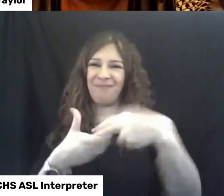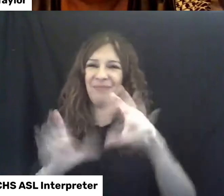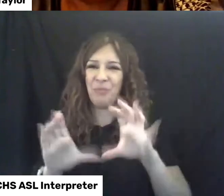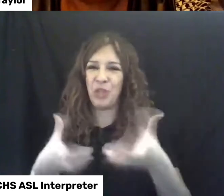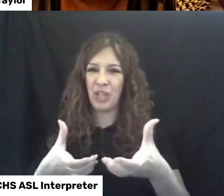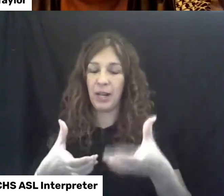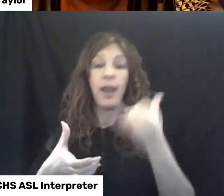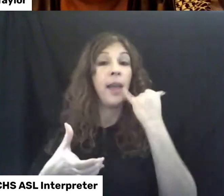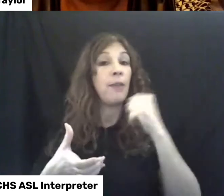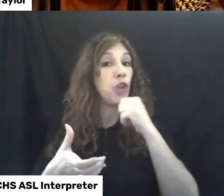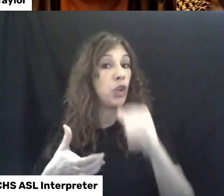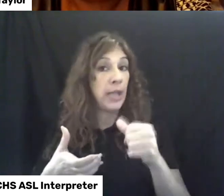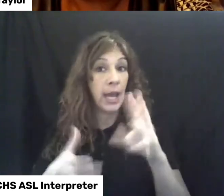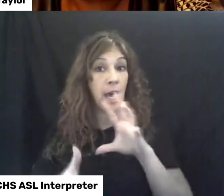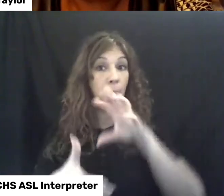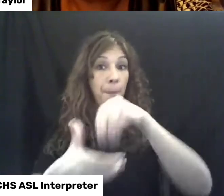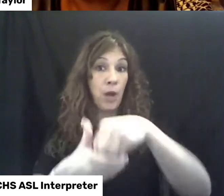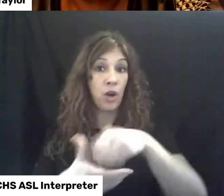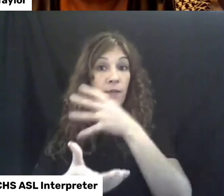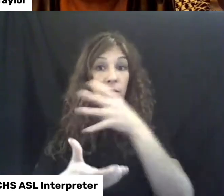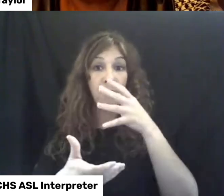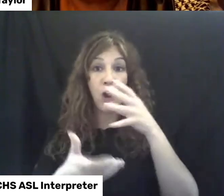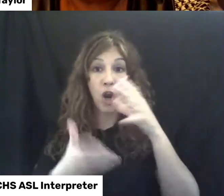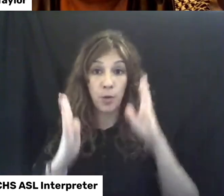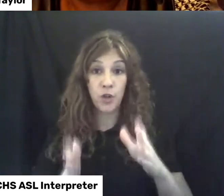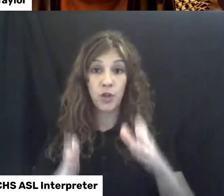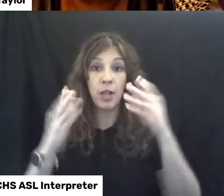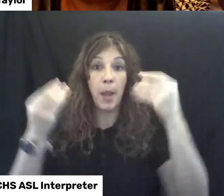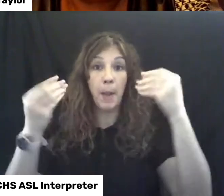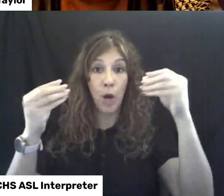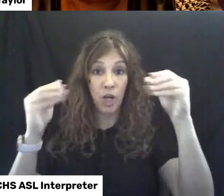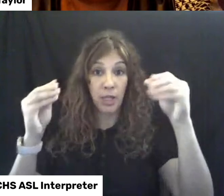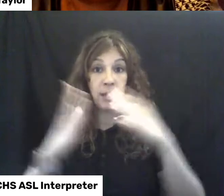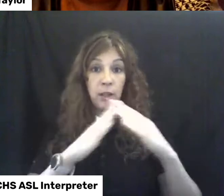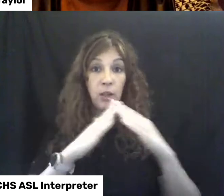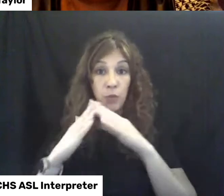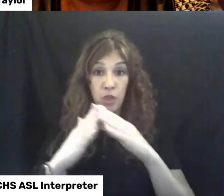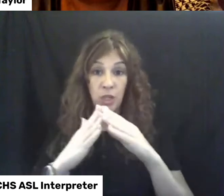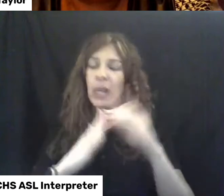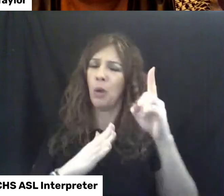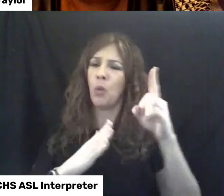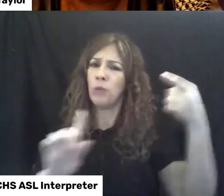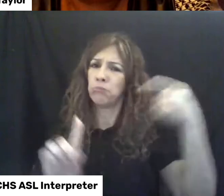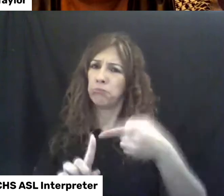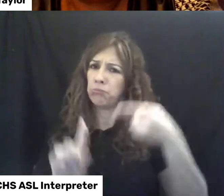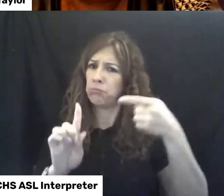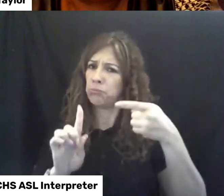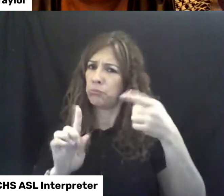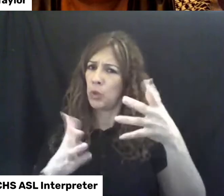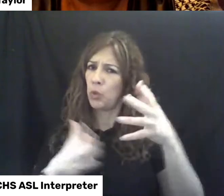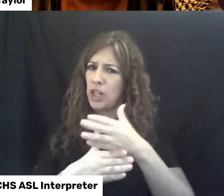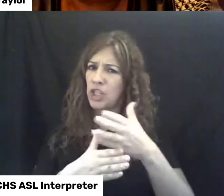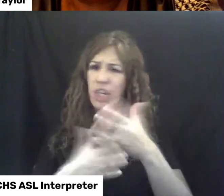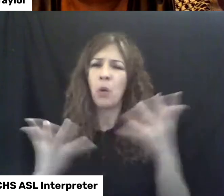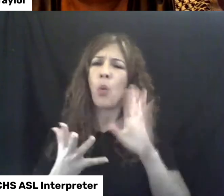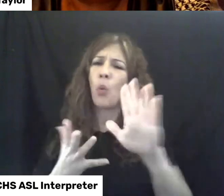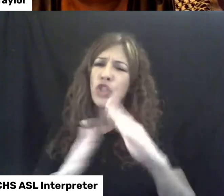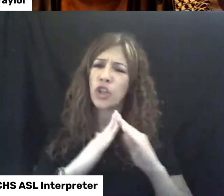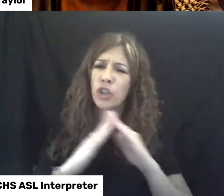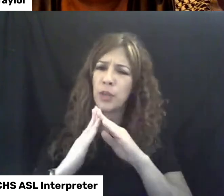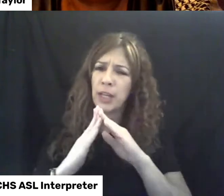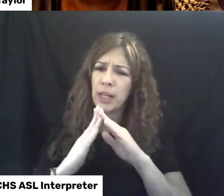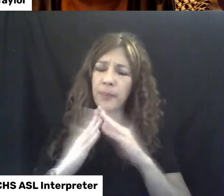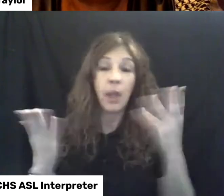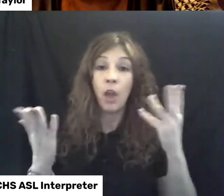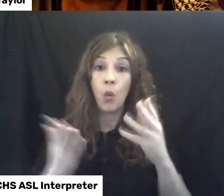farmers market community, one of the points that we wanted to share is that what is your community? What are